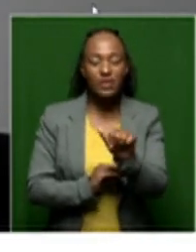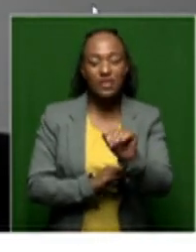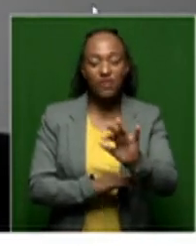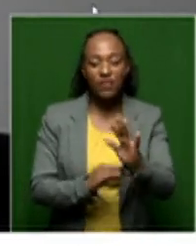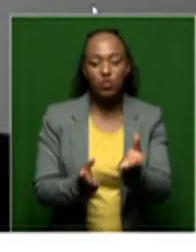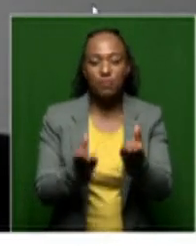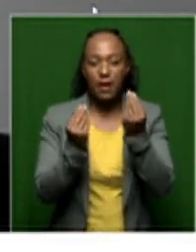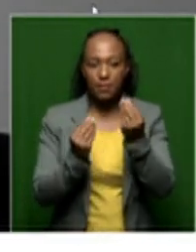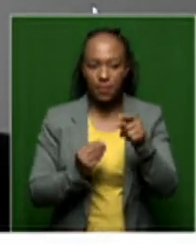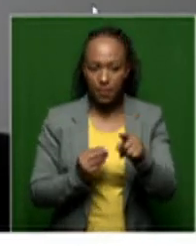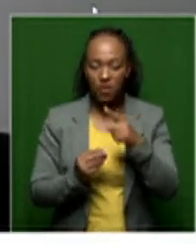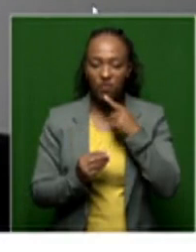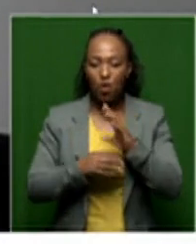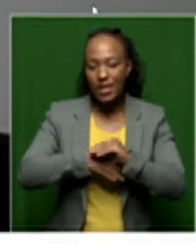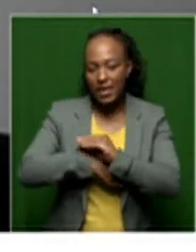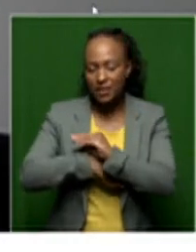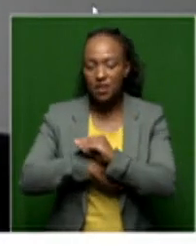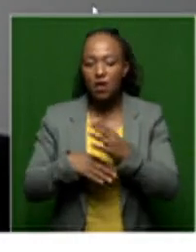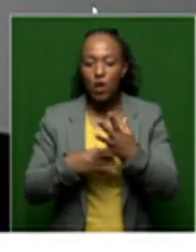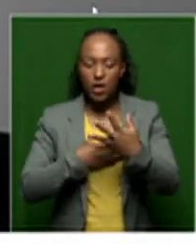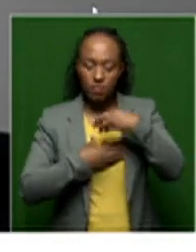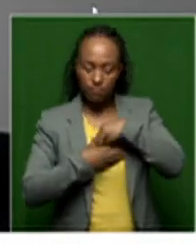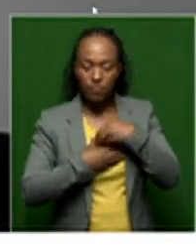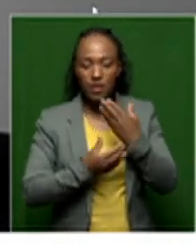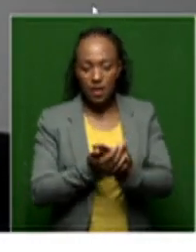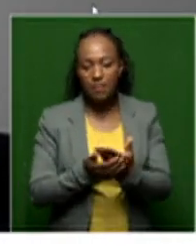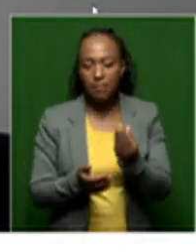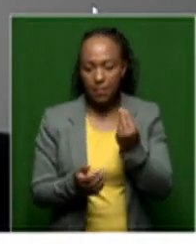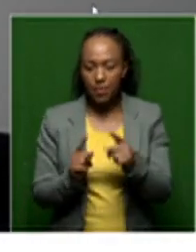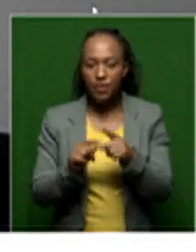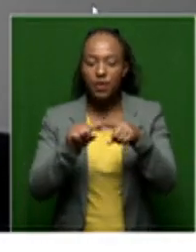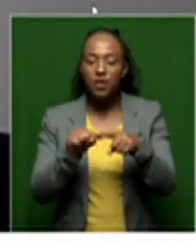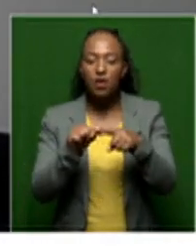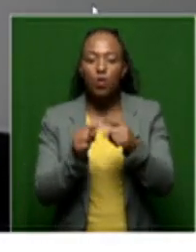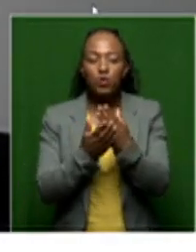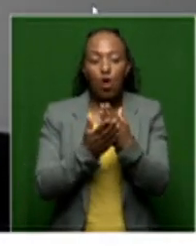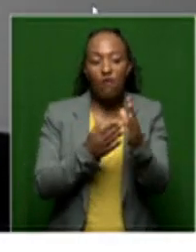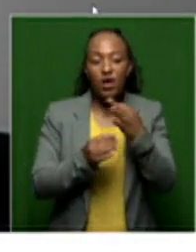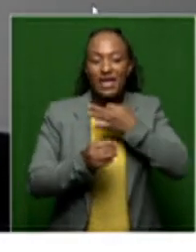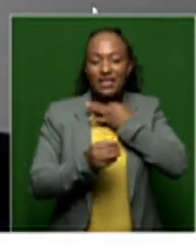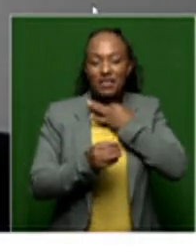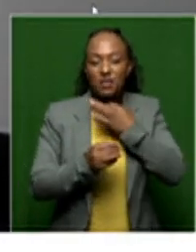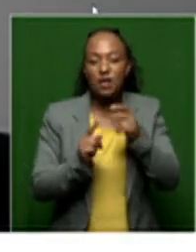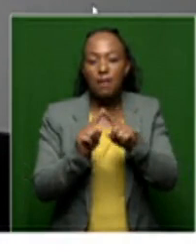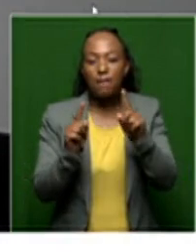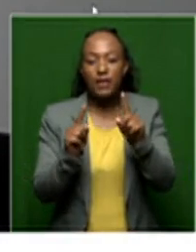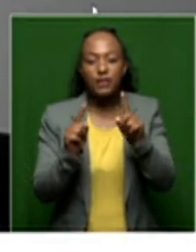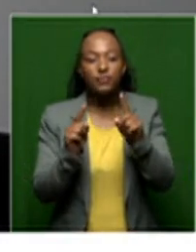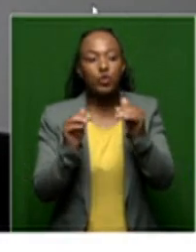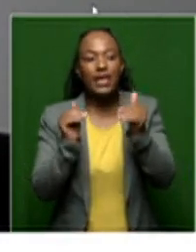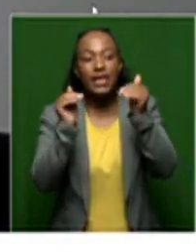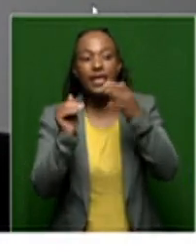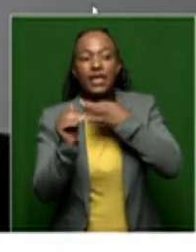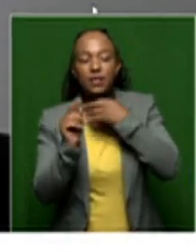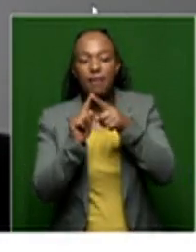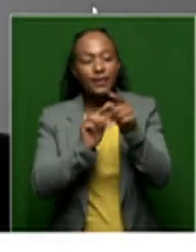of contracting the cancer within your lifespan. So it's actually just elevating your risk, not necessarily making you, it's not a